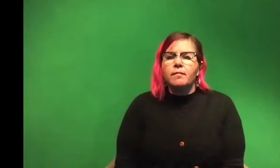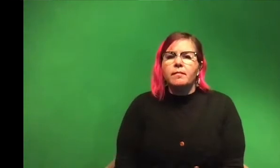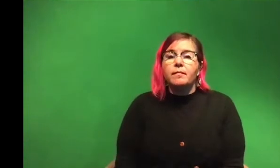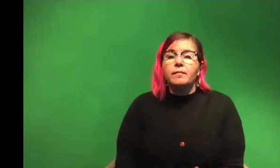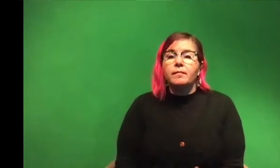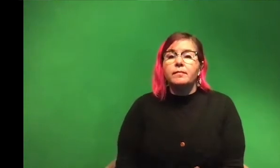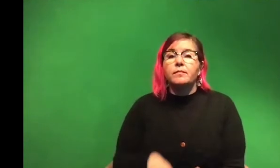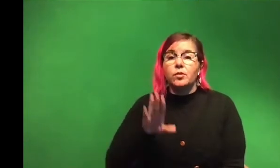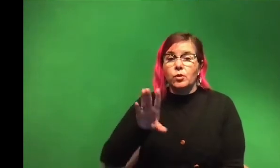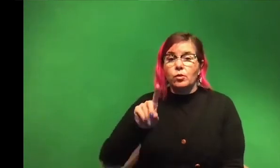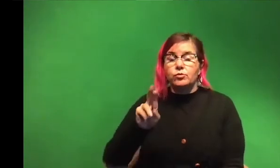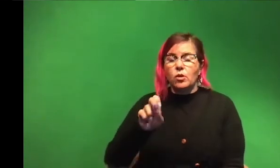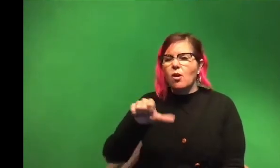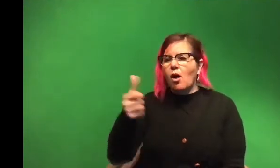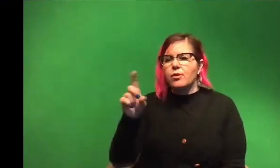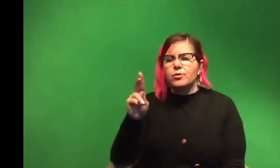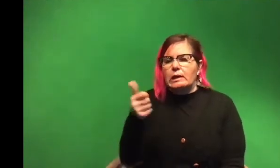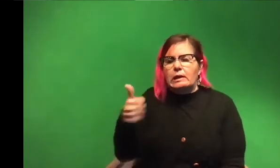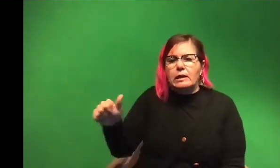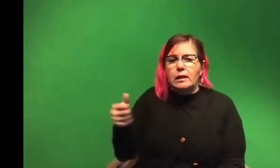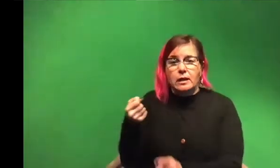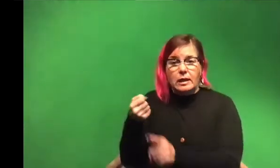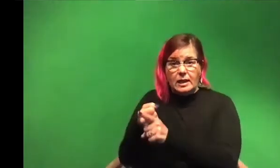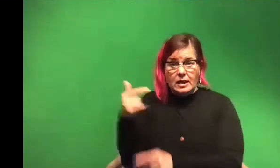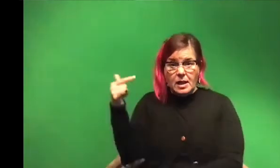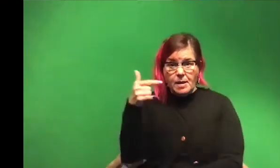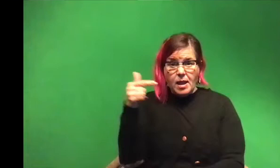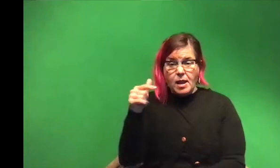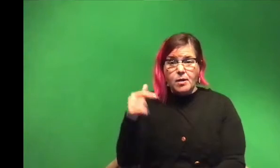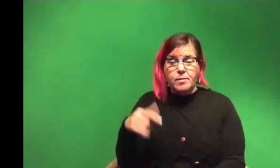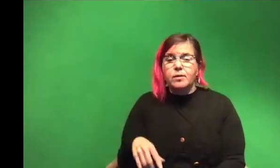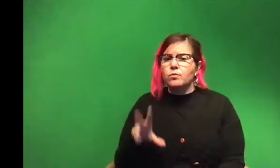of your drones or anybody else's drones ever hit a plane? No,